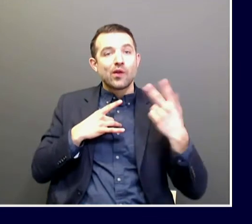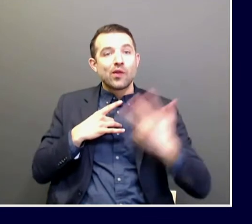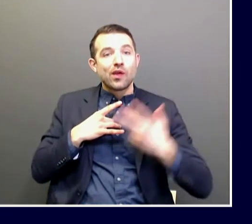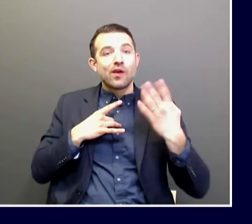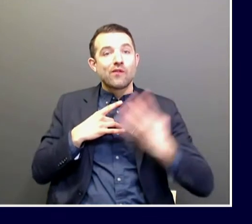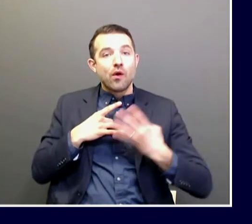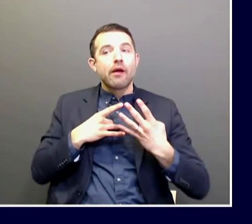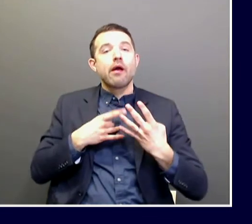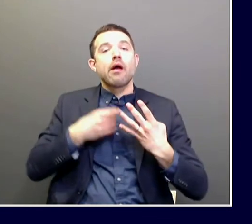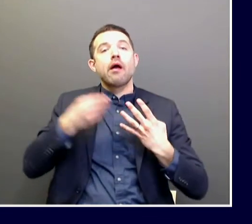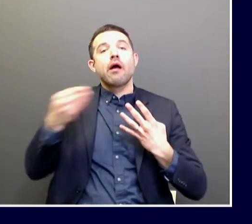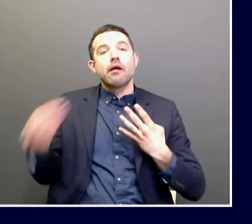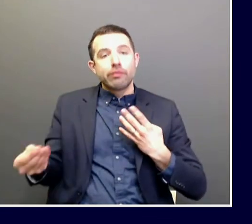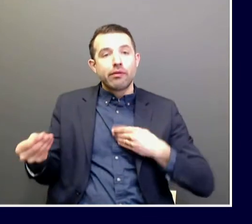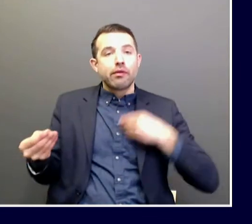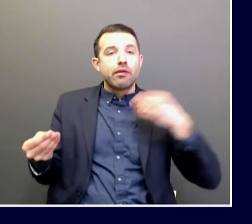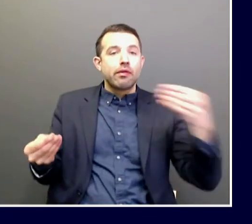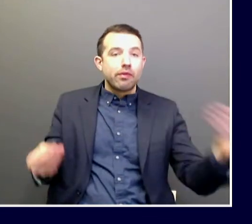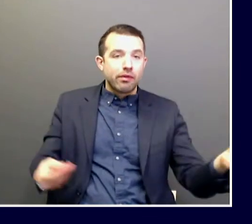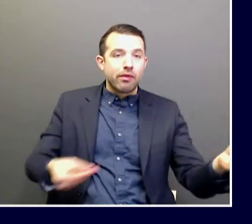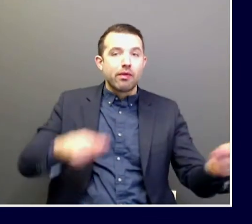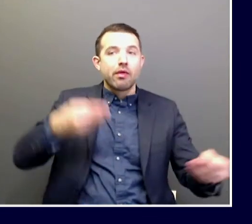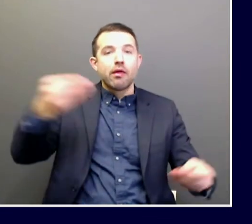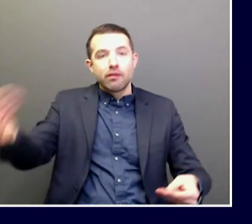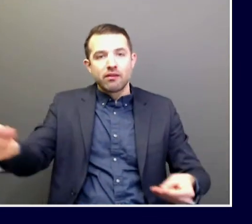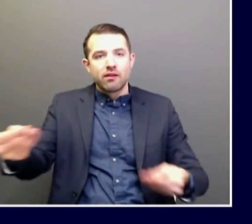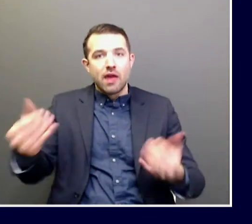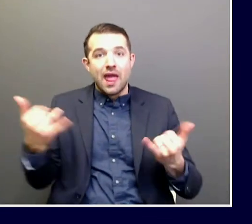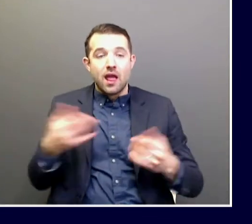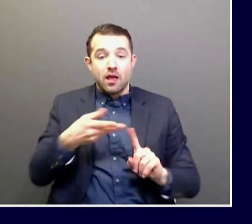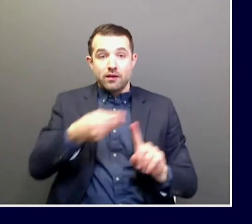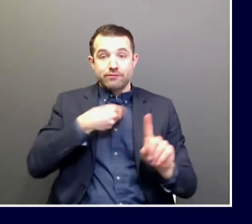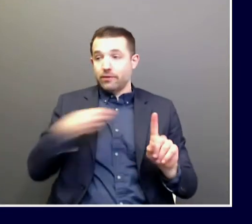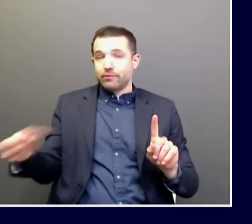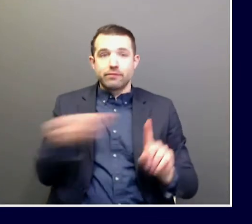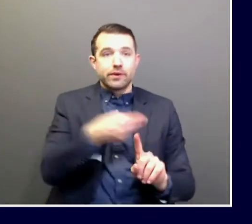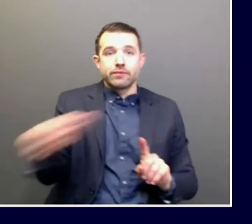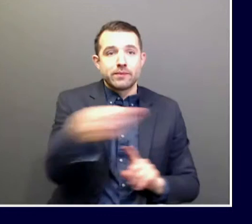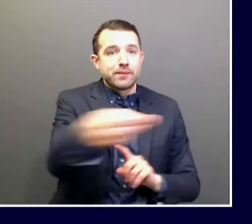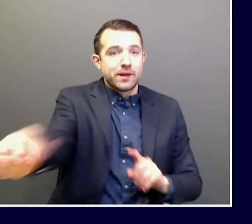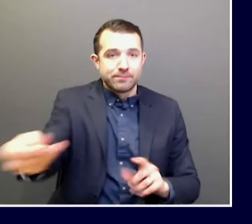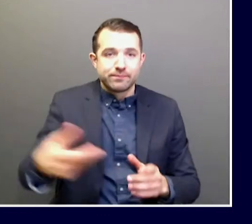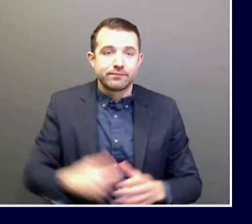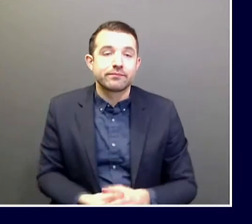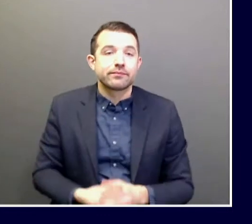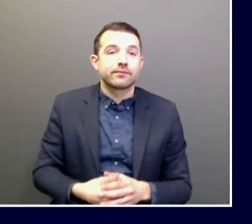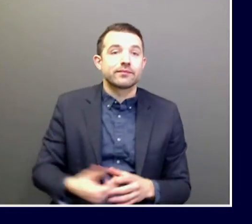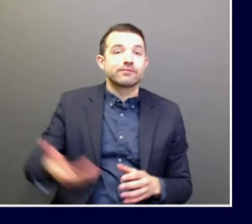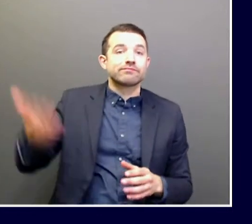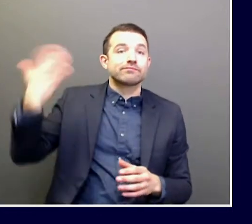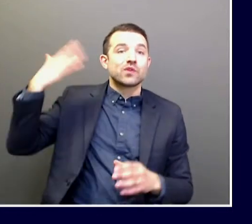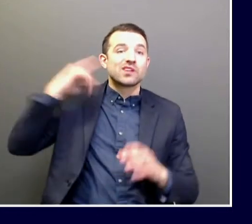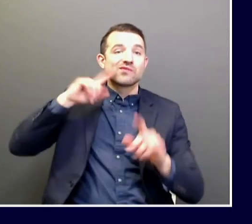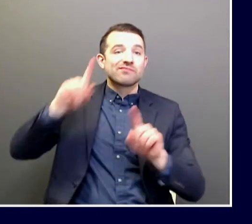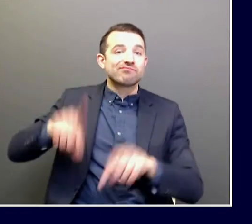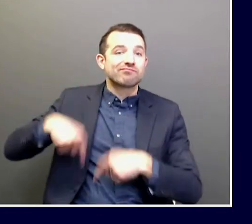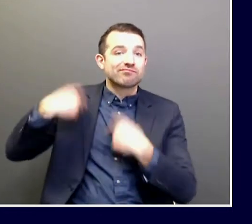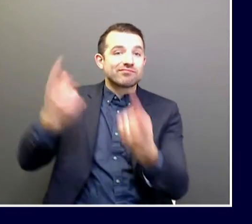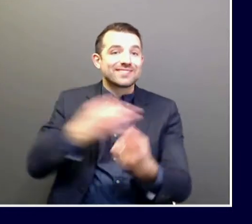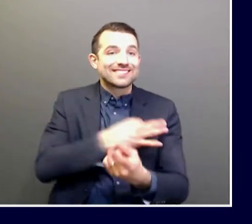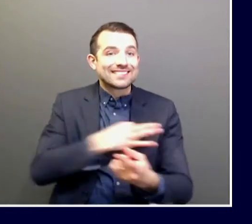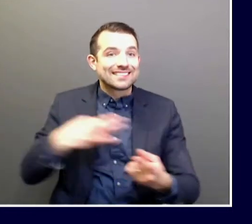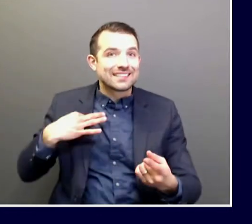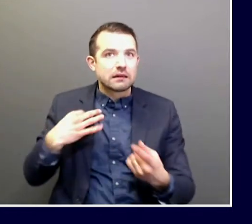case investigation model toward an automated one. That is what our team is focused on right now. And that